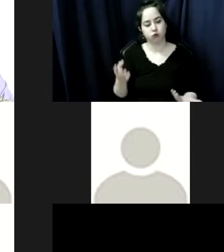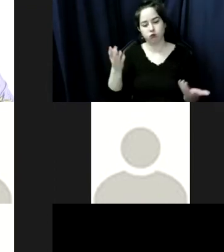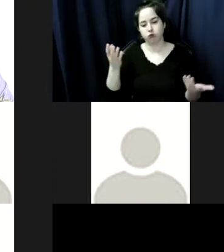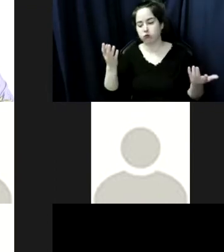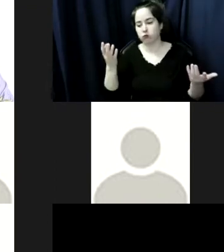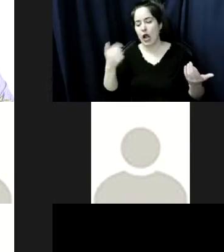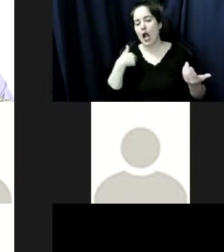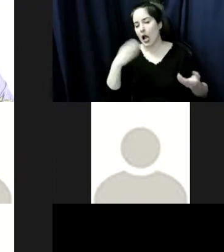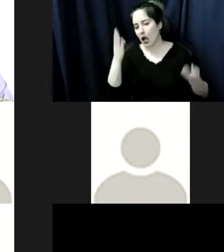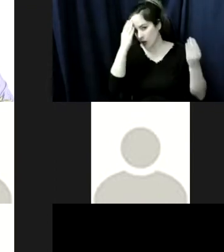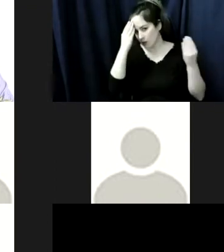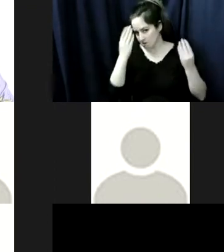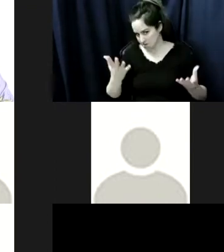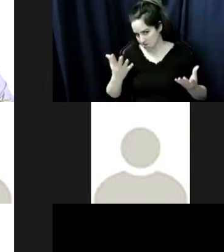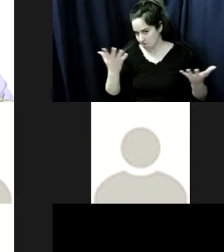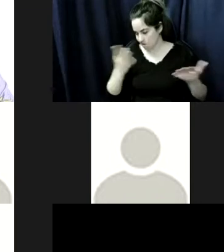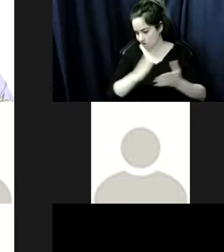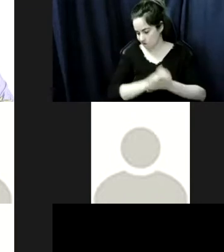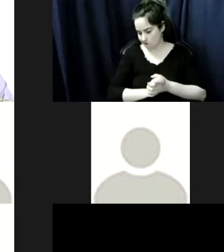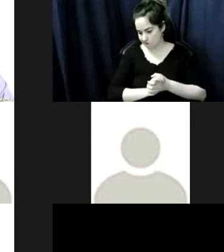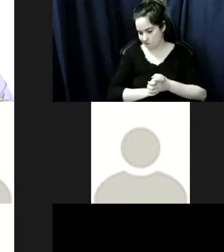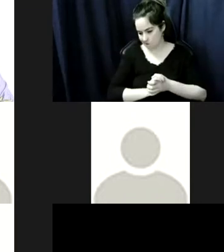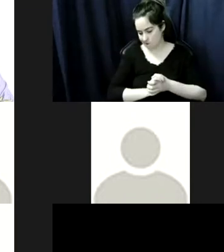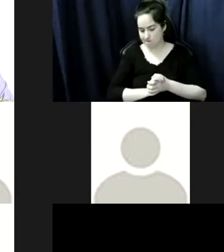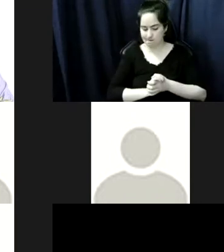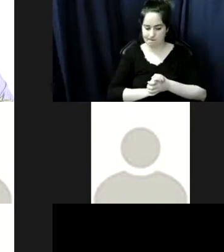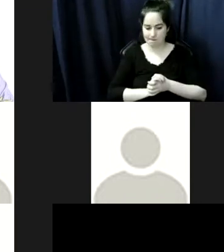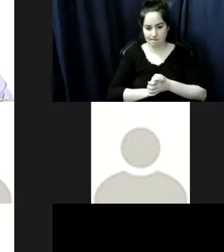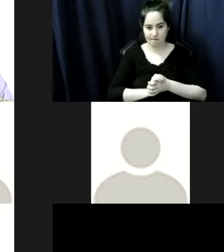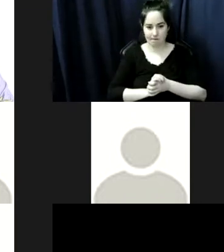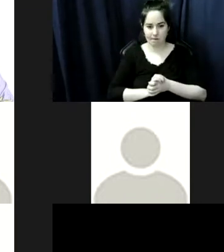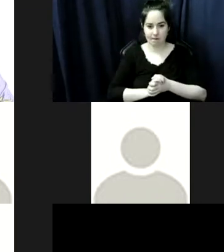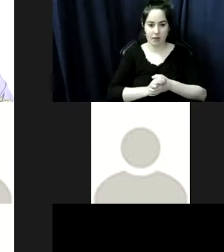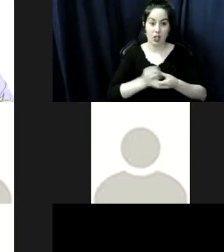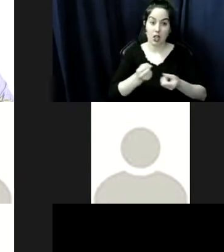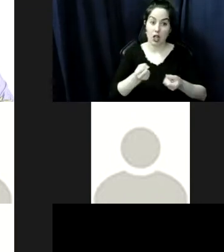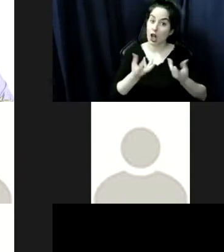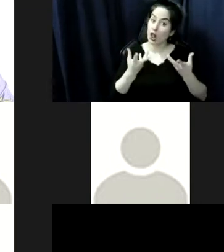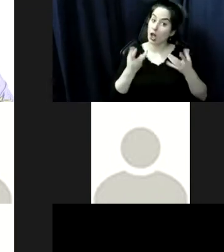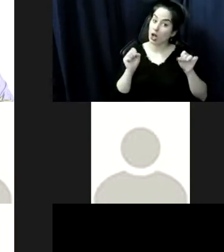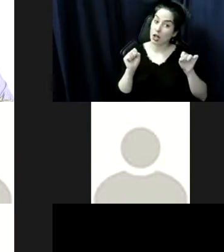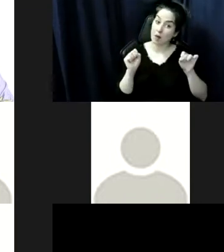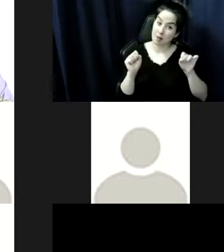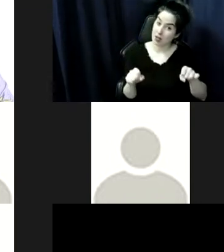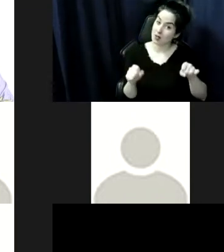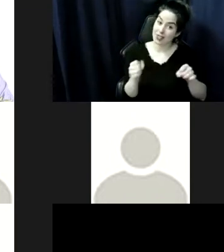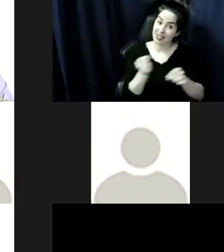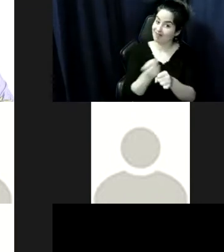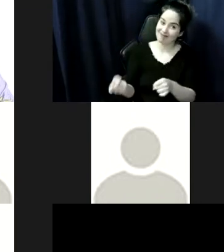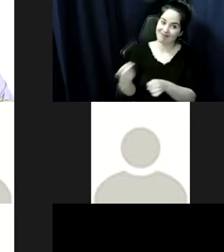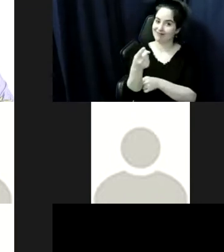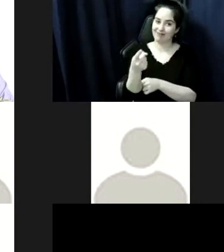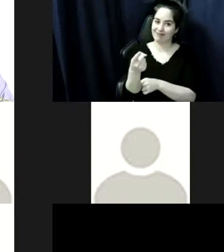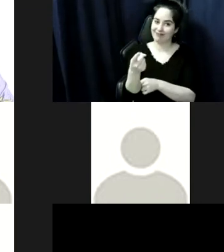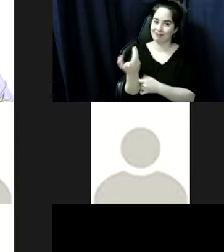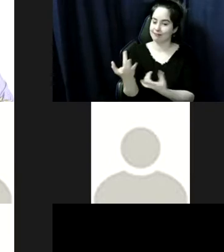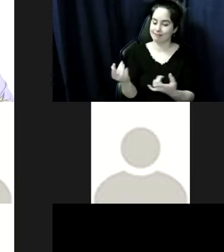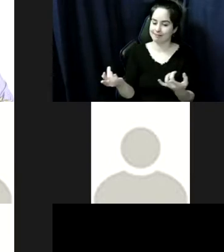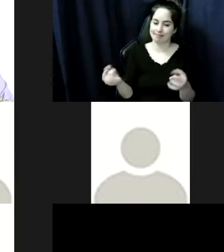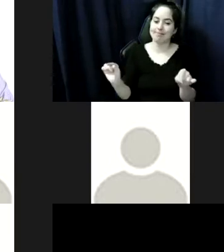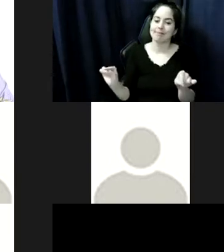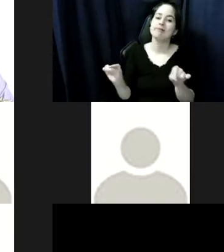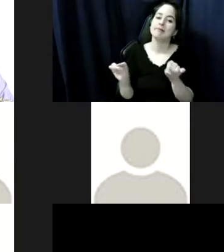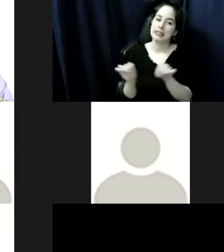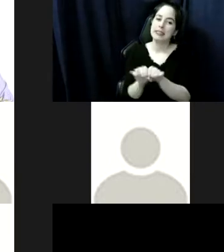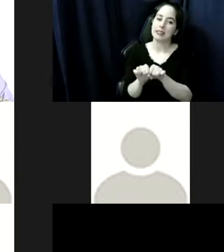the way, I think there's a lot of potential that next year may look very similar to this year. It may be a